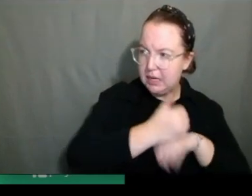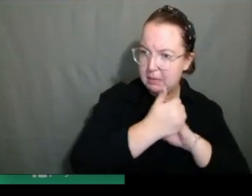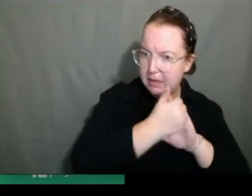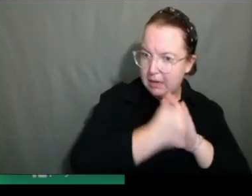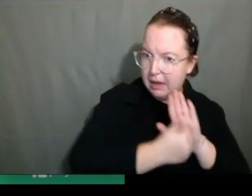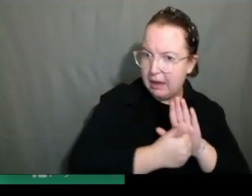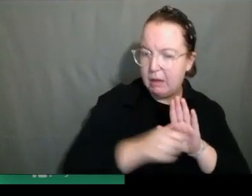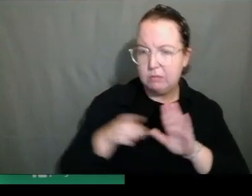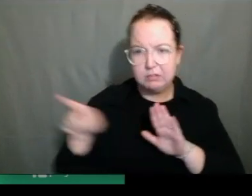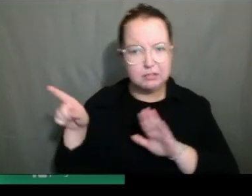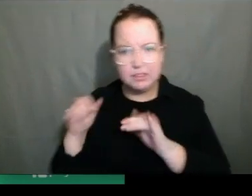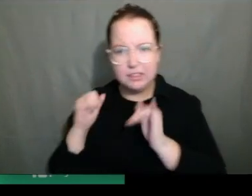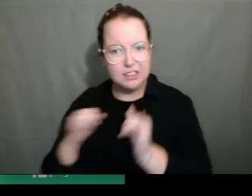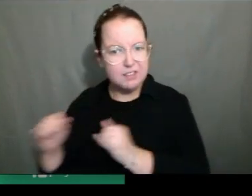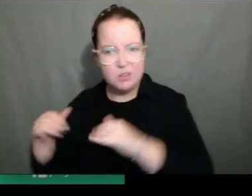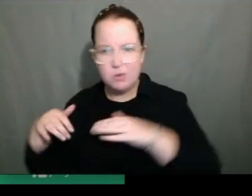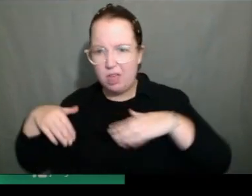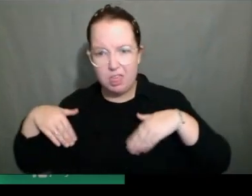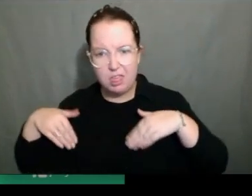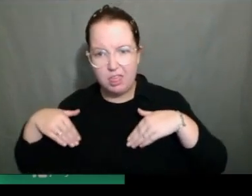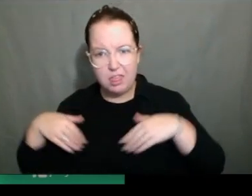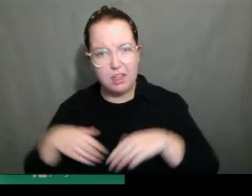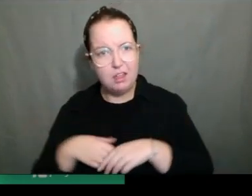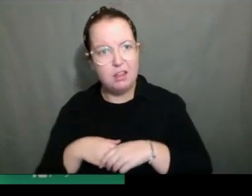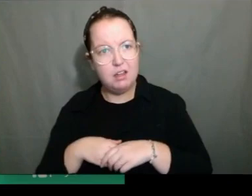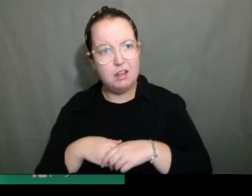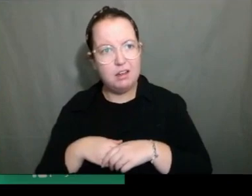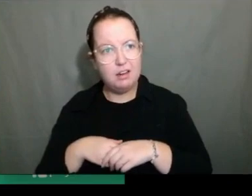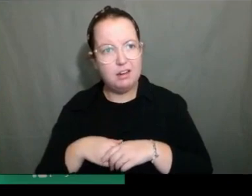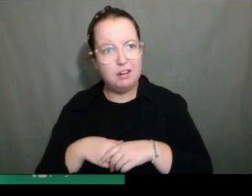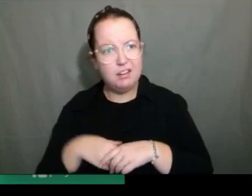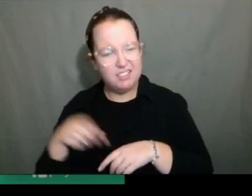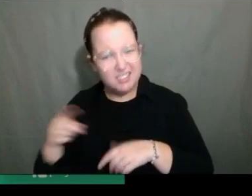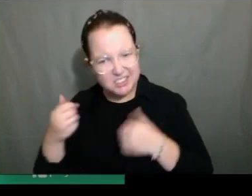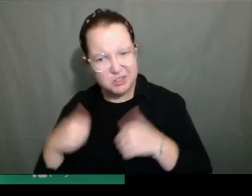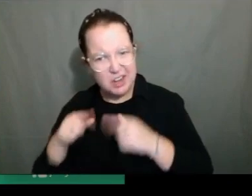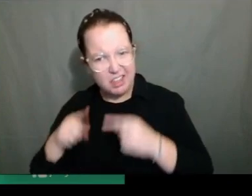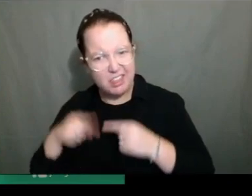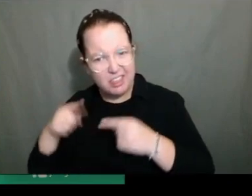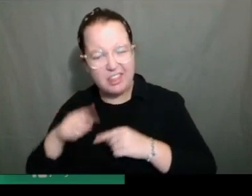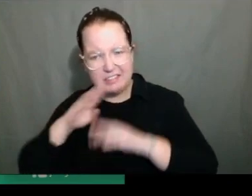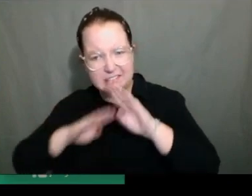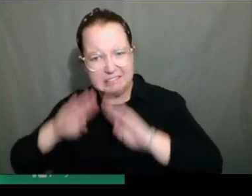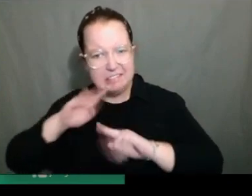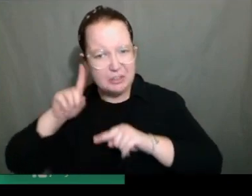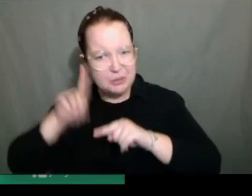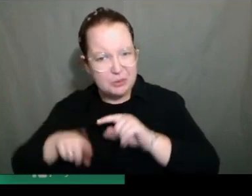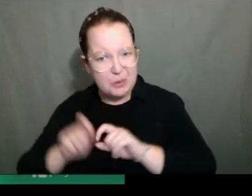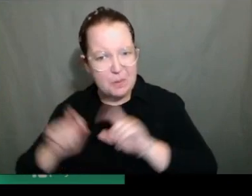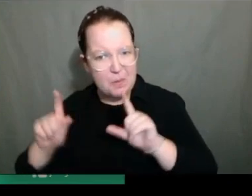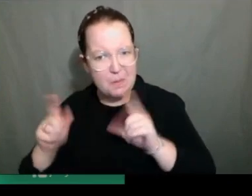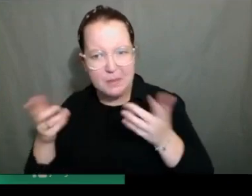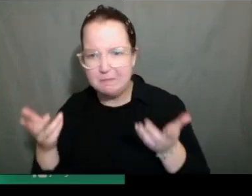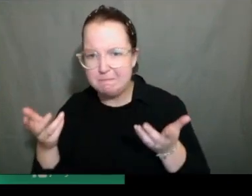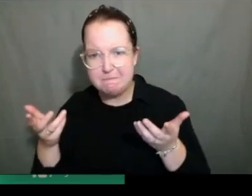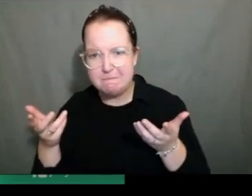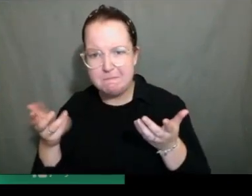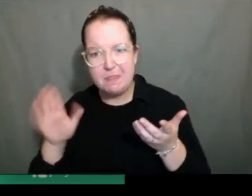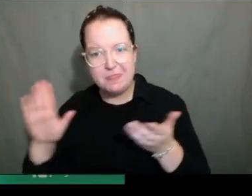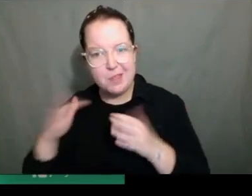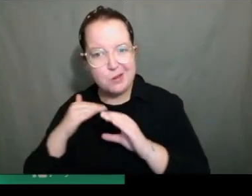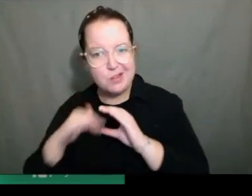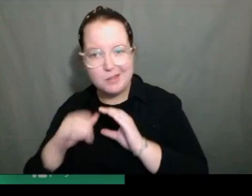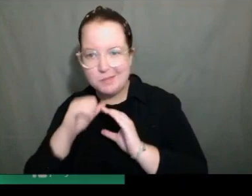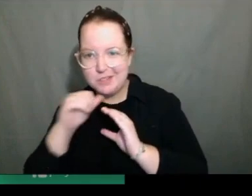individuals didn't. So we had a team in here trying to get in their stuff, and we was having trouble getting in because we don't get their emails.